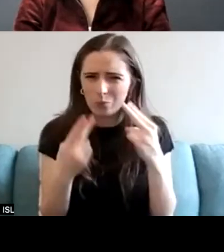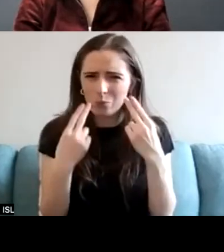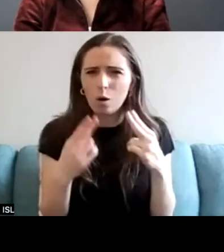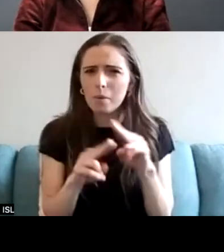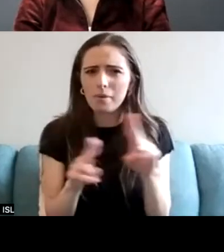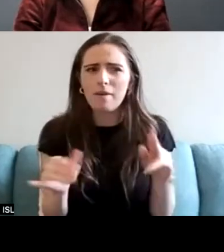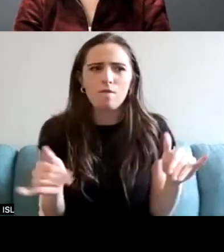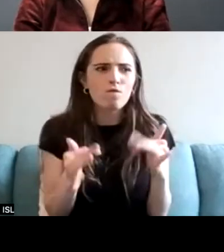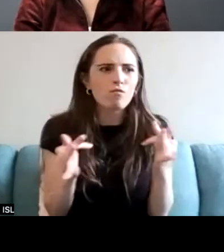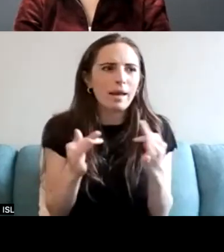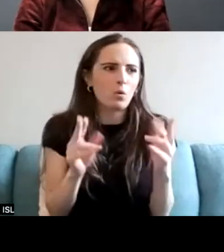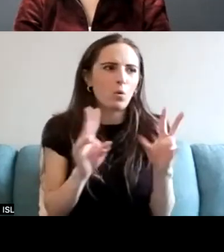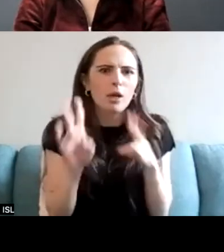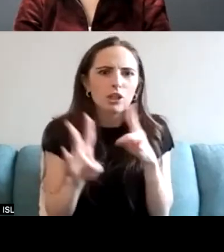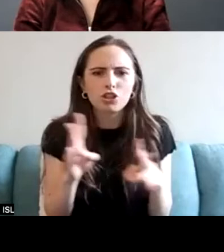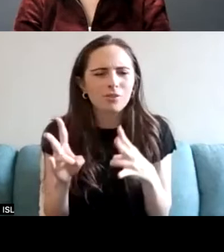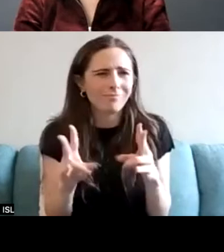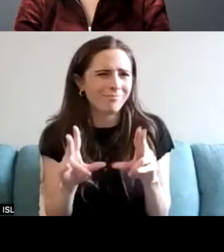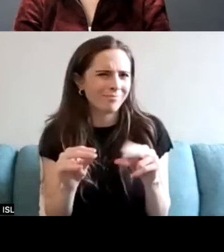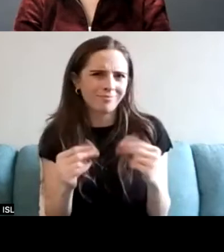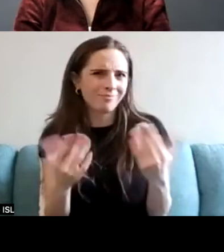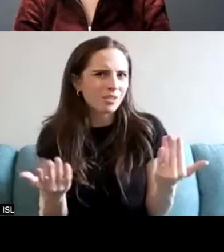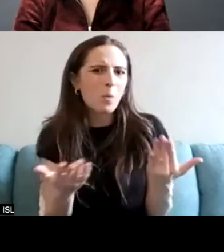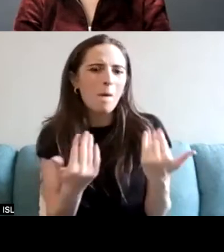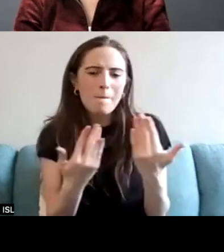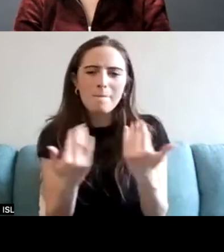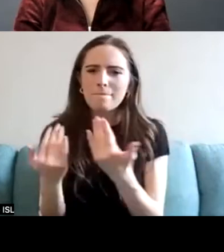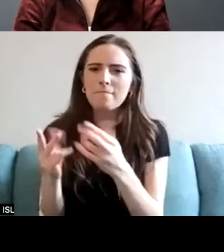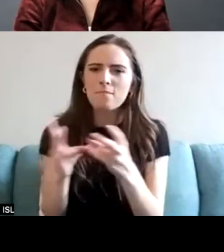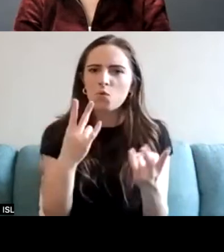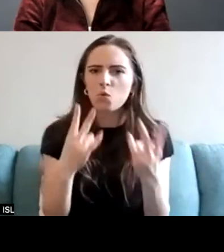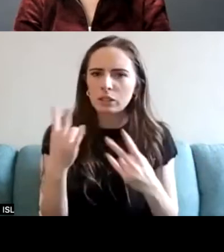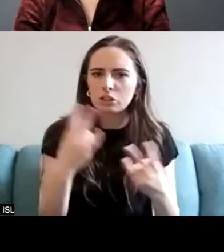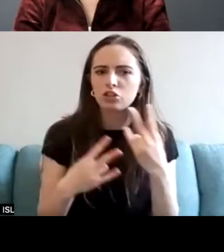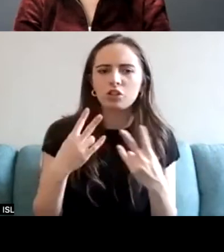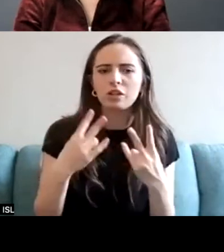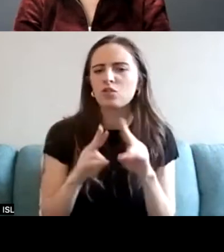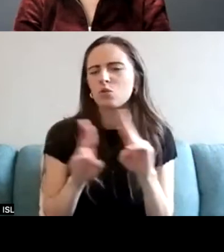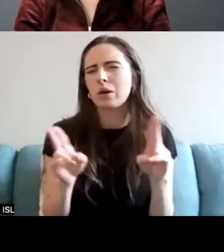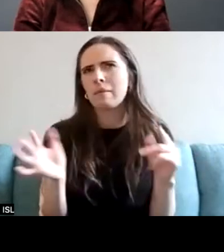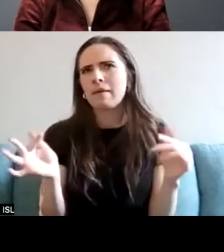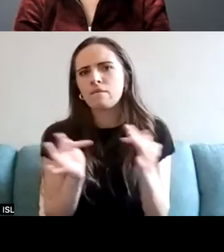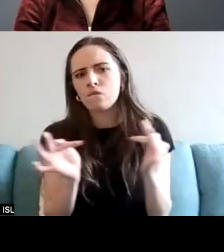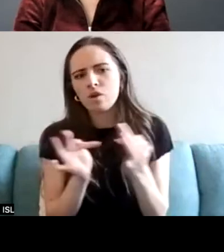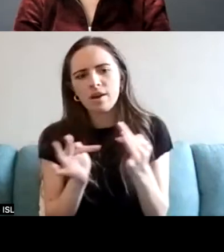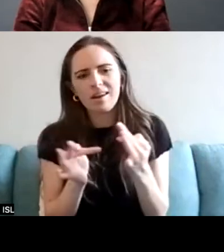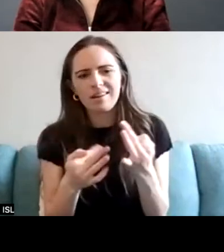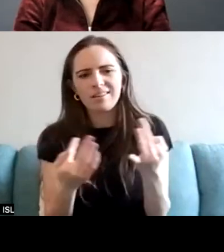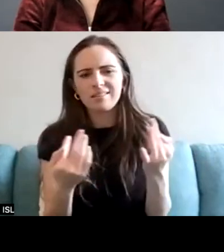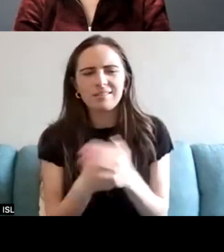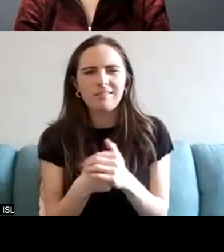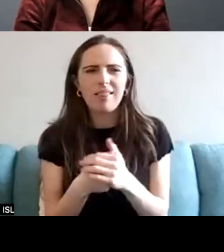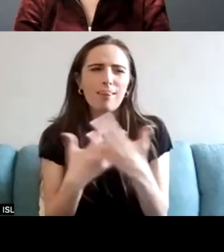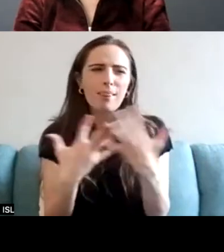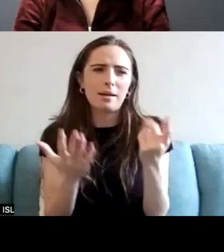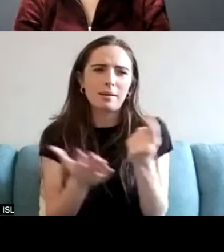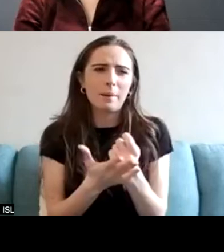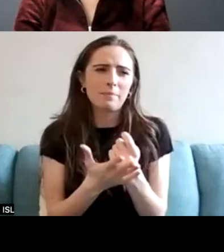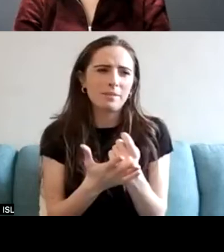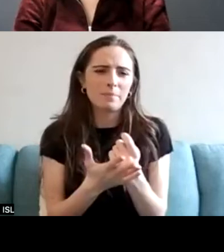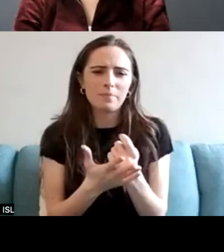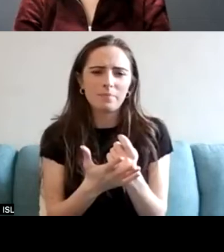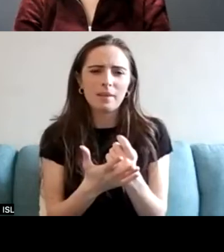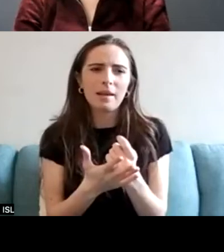bite. So yeah, there's no need for there to be a fear around it. You know, a lot of times you can hear